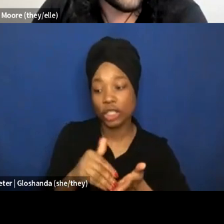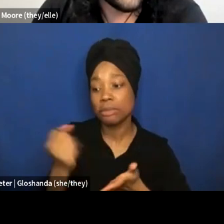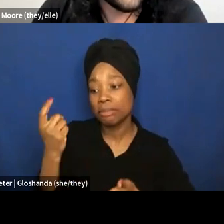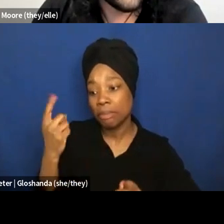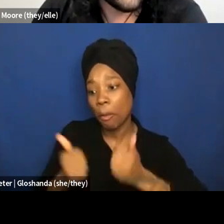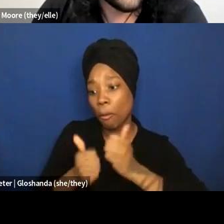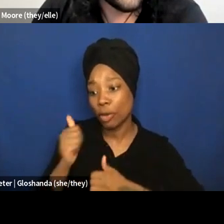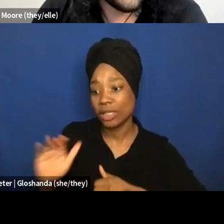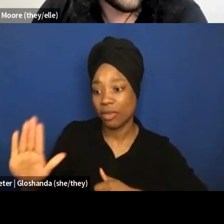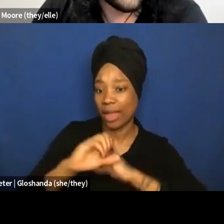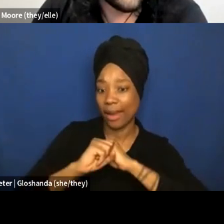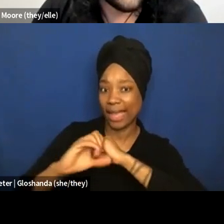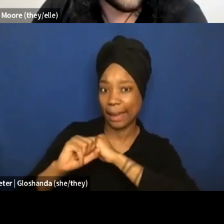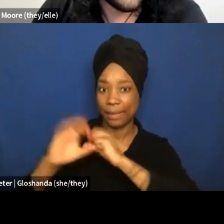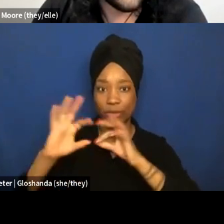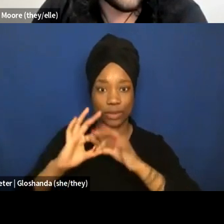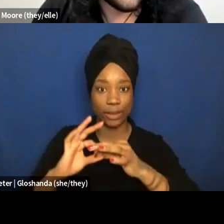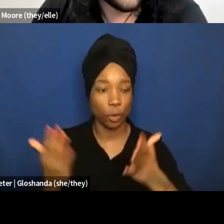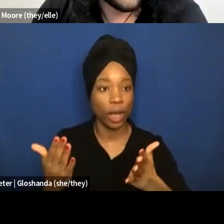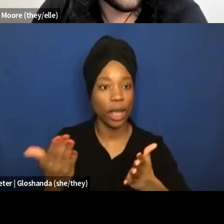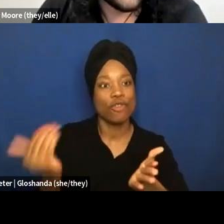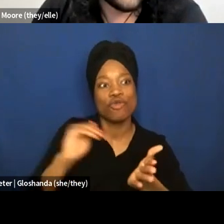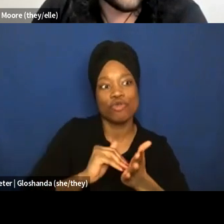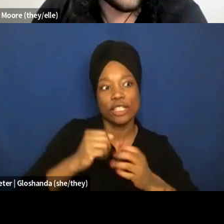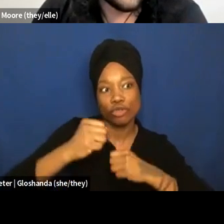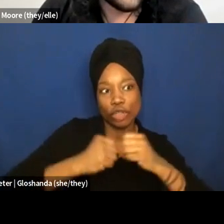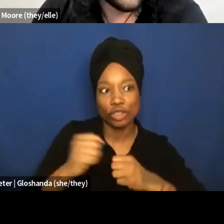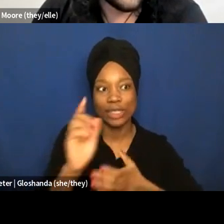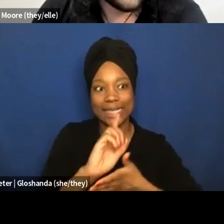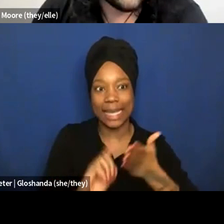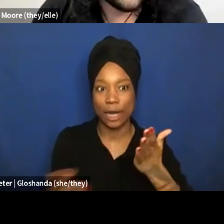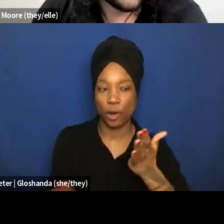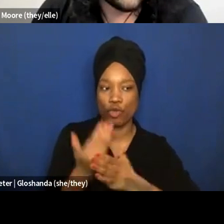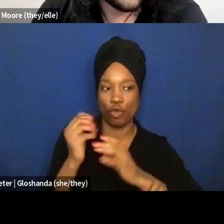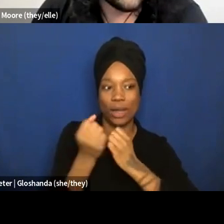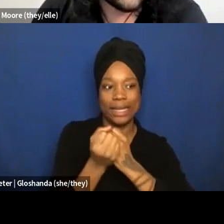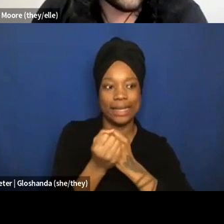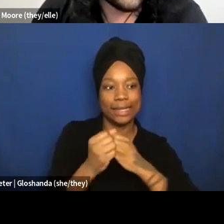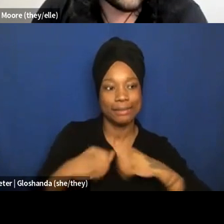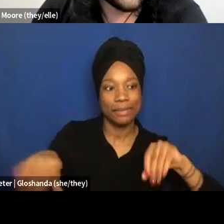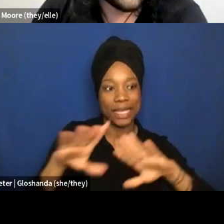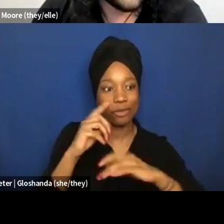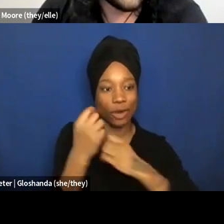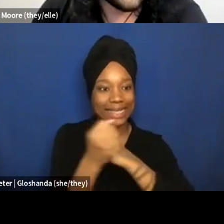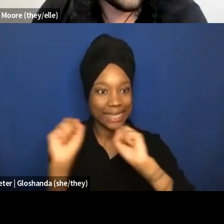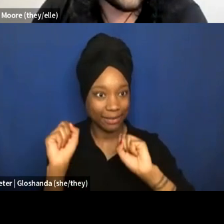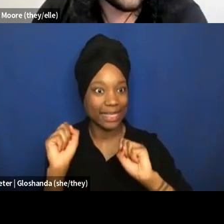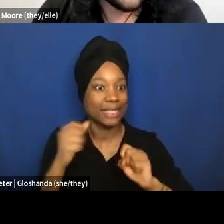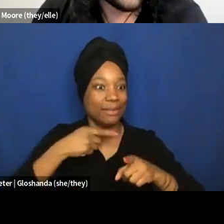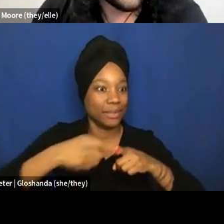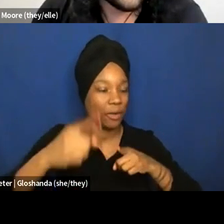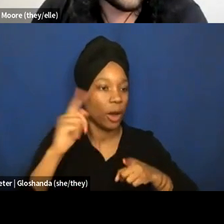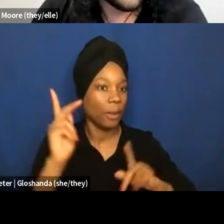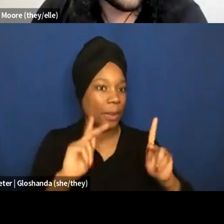been in restructuring and designing a new space of safety for people, particularly those of us with disabilities who